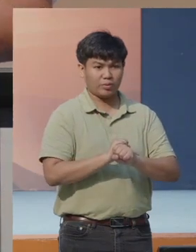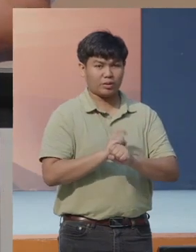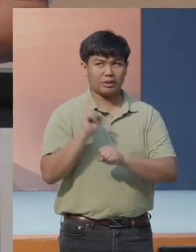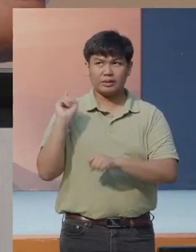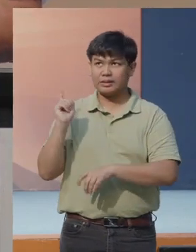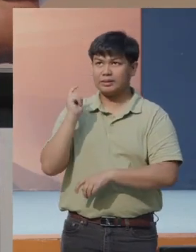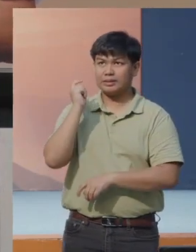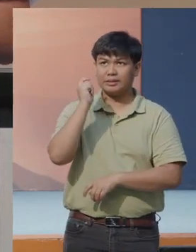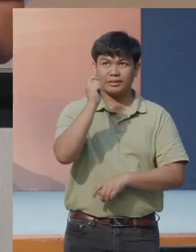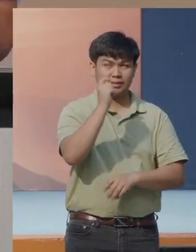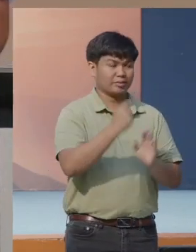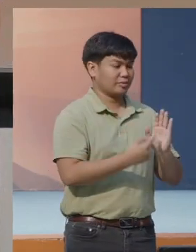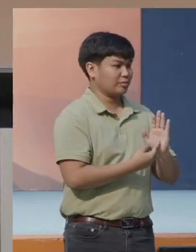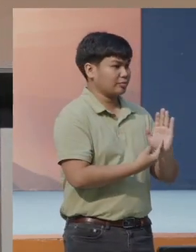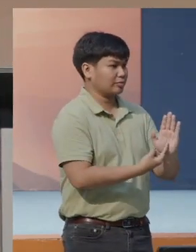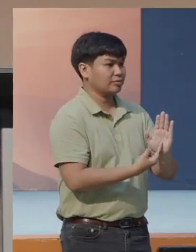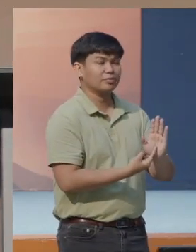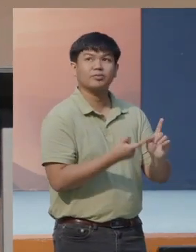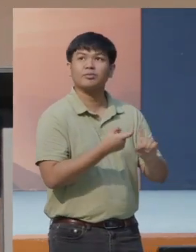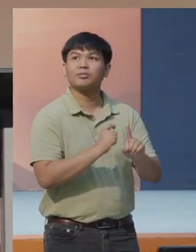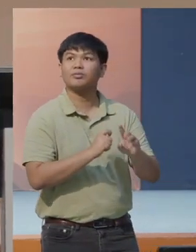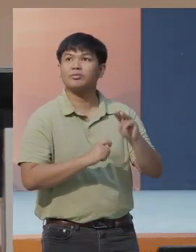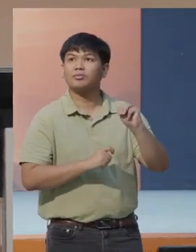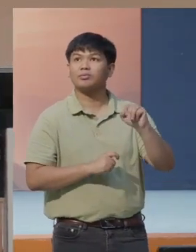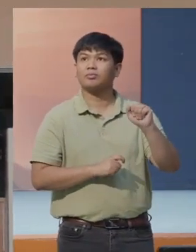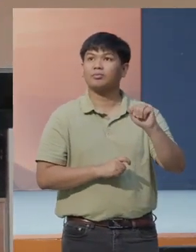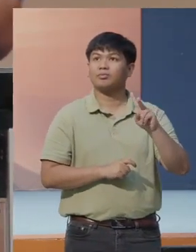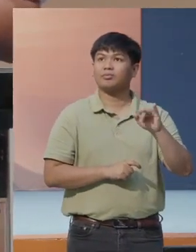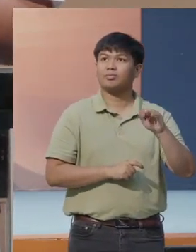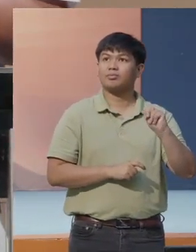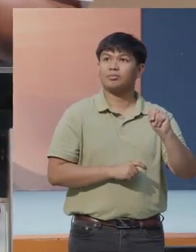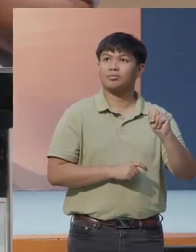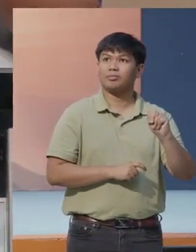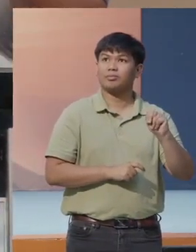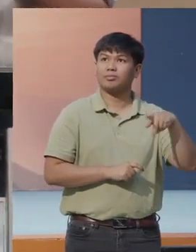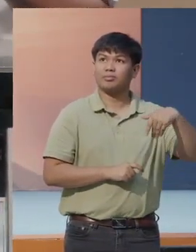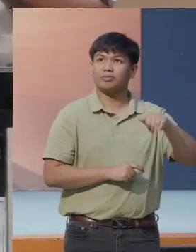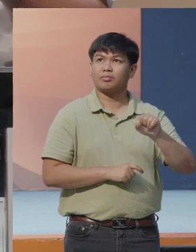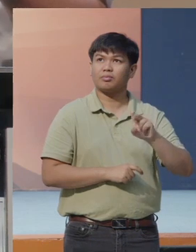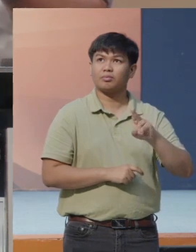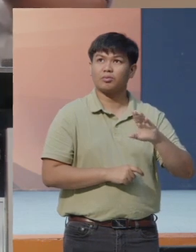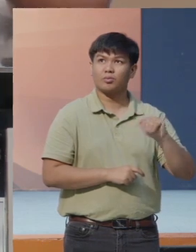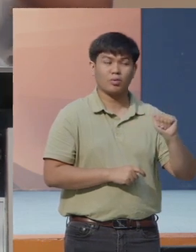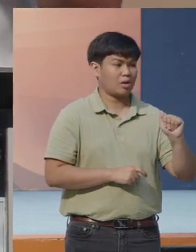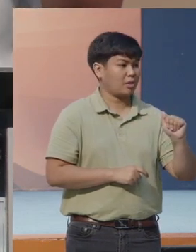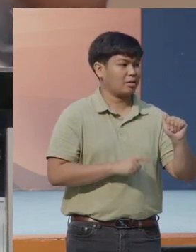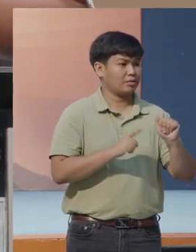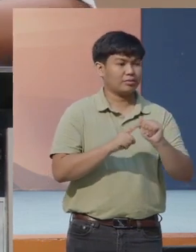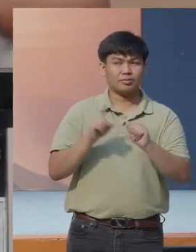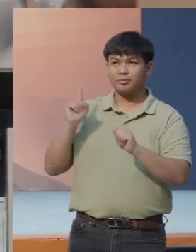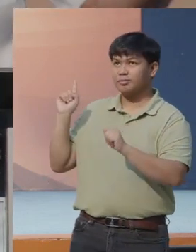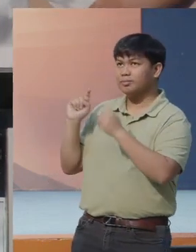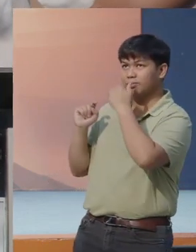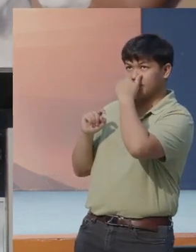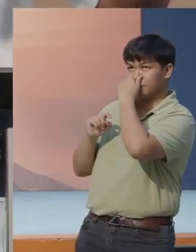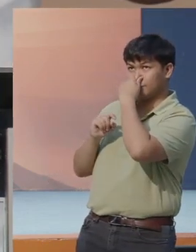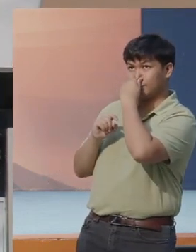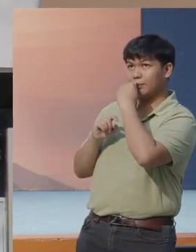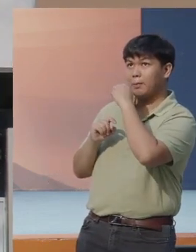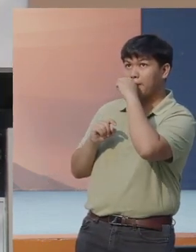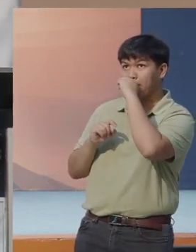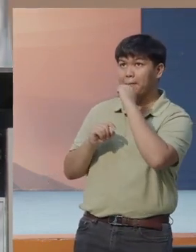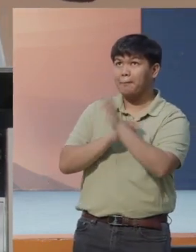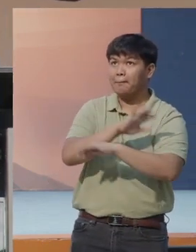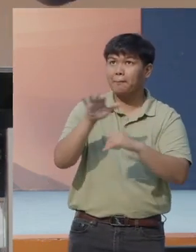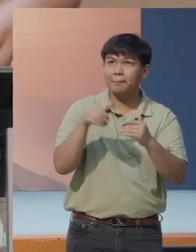testimony na gusto kong i-share from Marvin Pascua galing sa 700 Club. Sabi niya, through all those years, naging